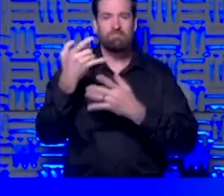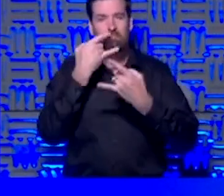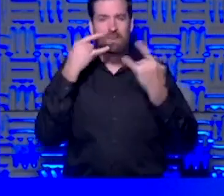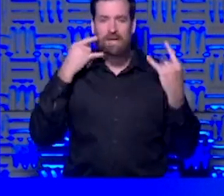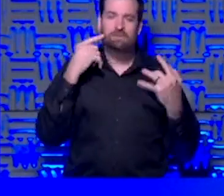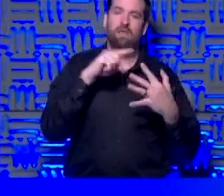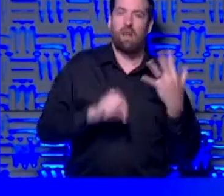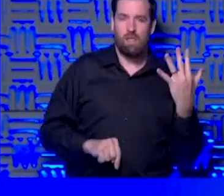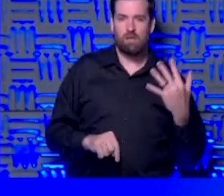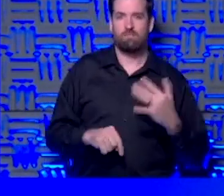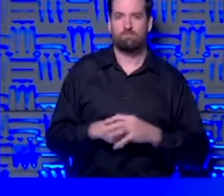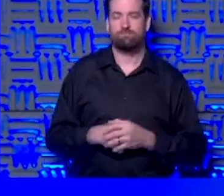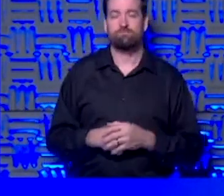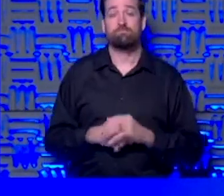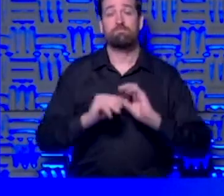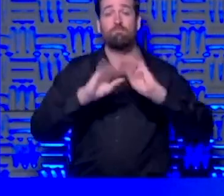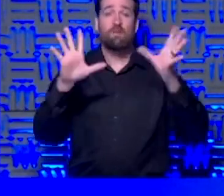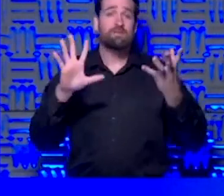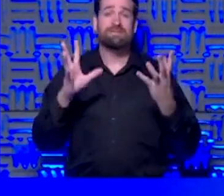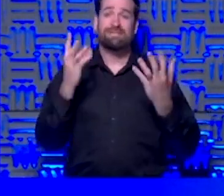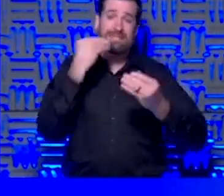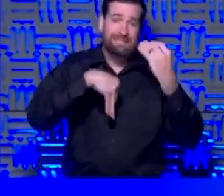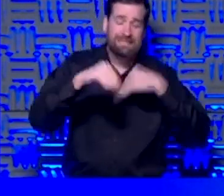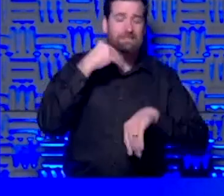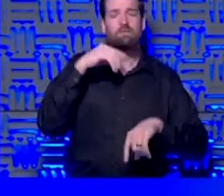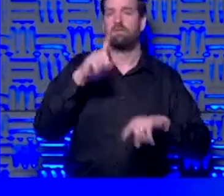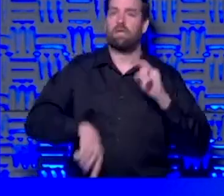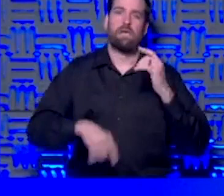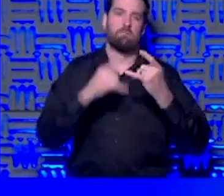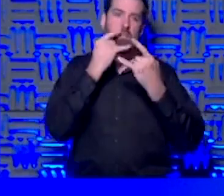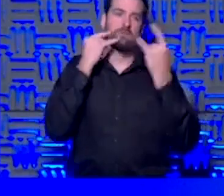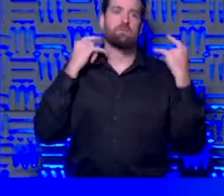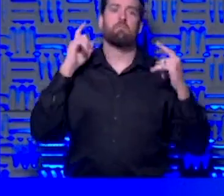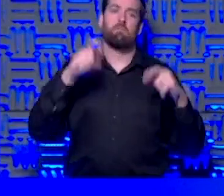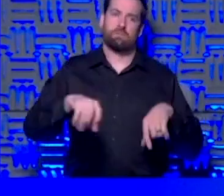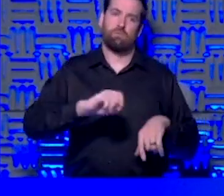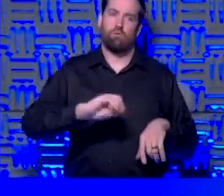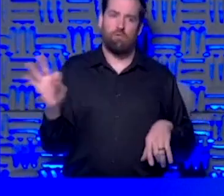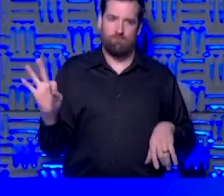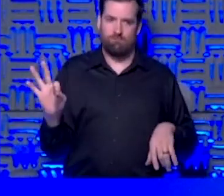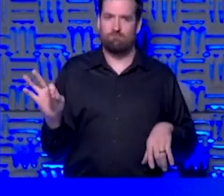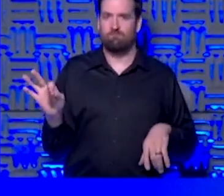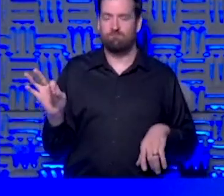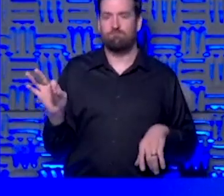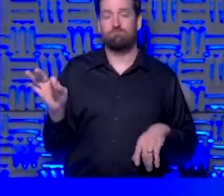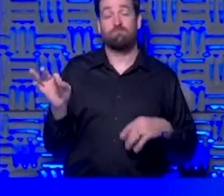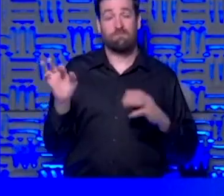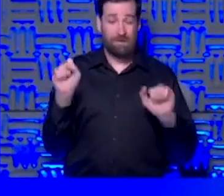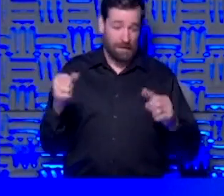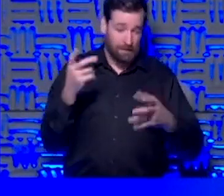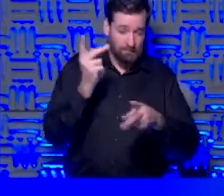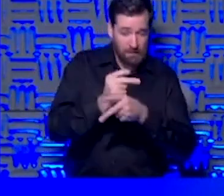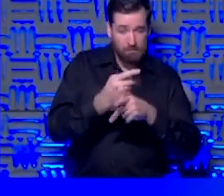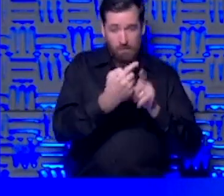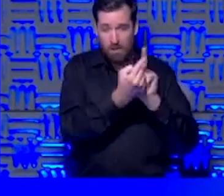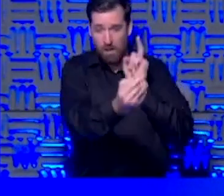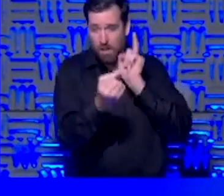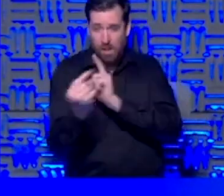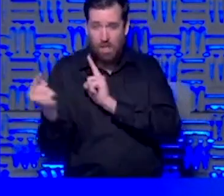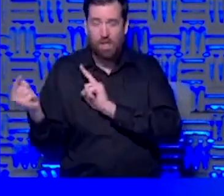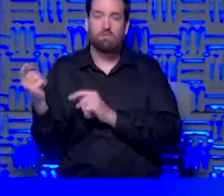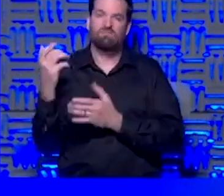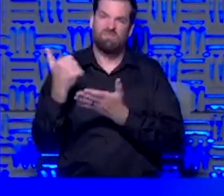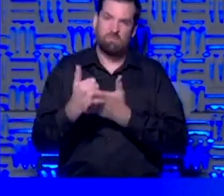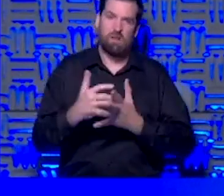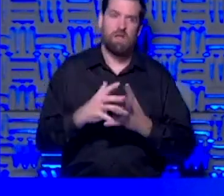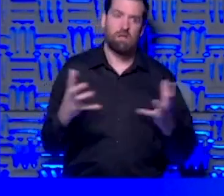distancing. Obviously, when you're eating, you can't wear a mask, so the mask will have to come off. But if you can maintain that distance, that will help a lot as well. You